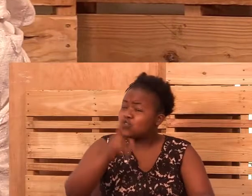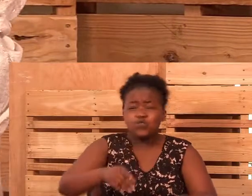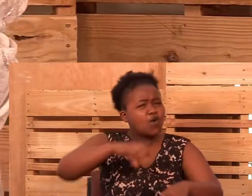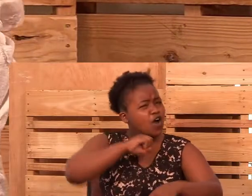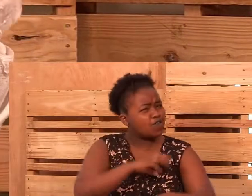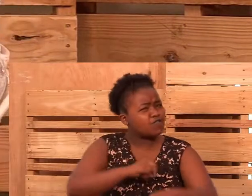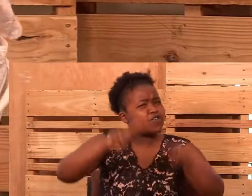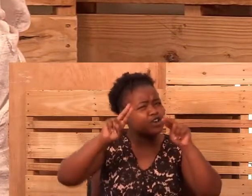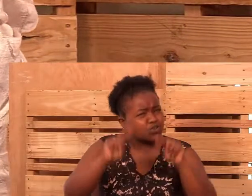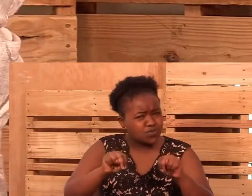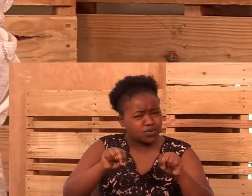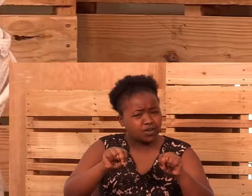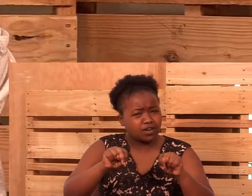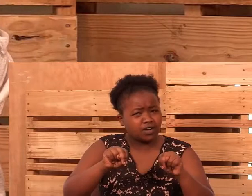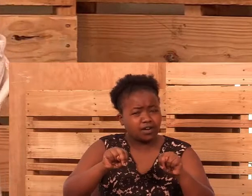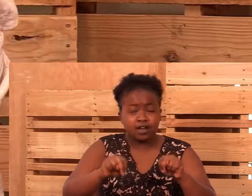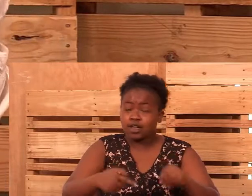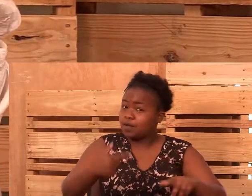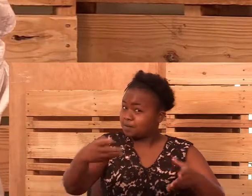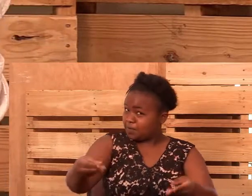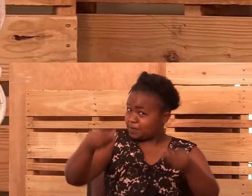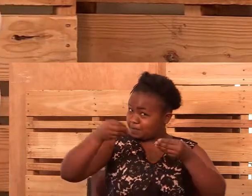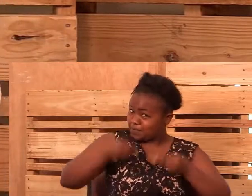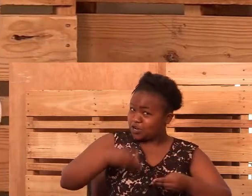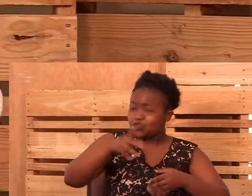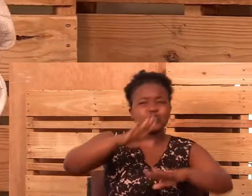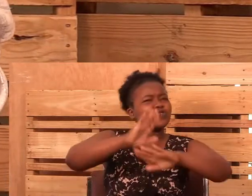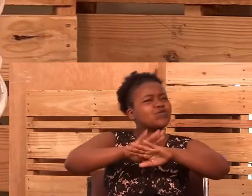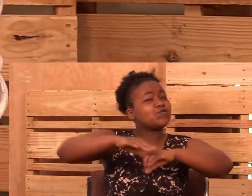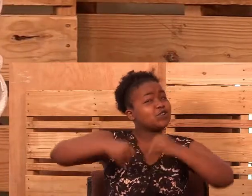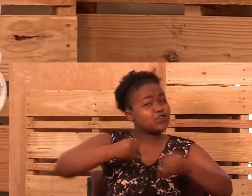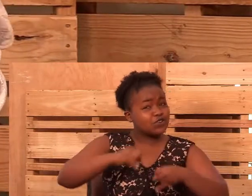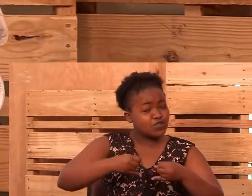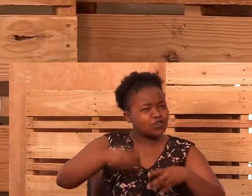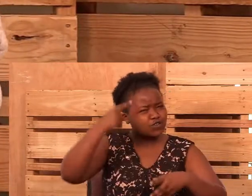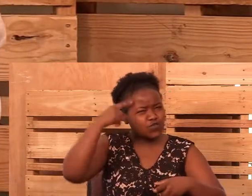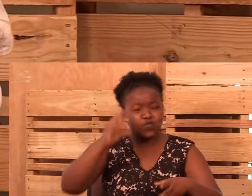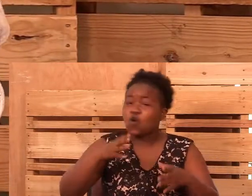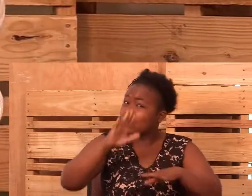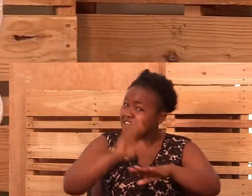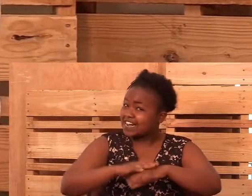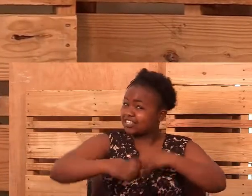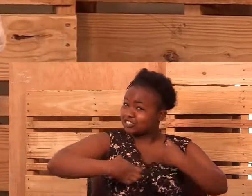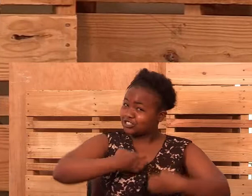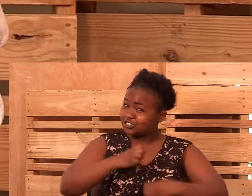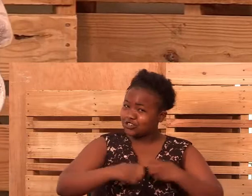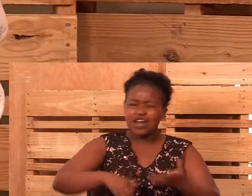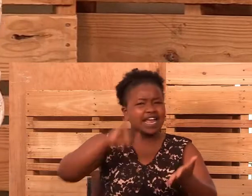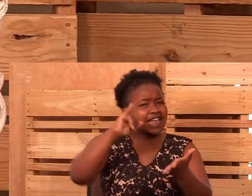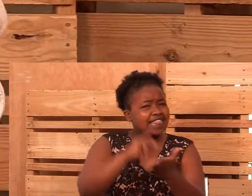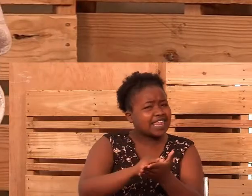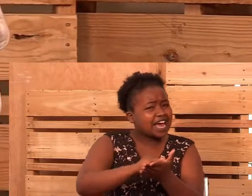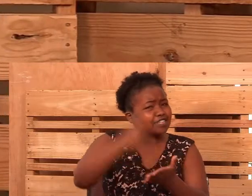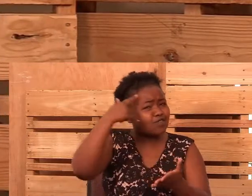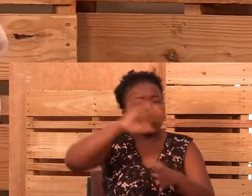Do not be afraid. I bring you good news of great joy that will